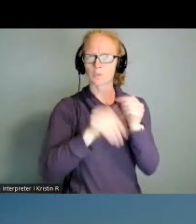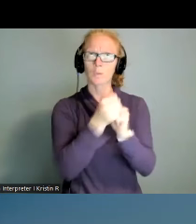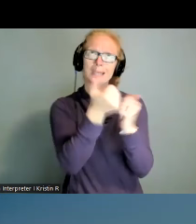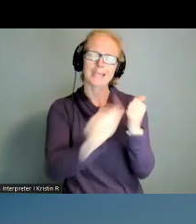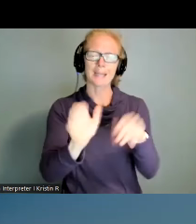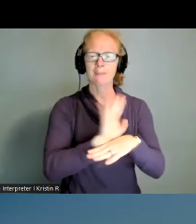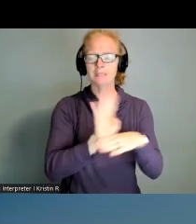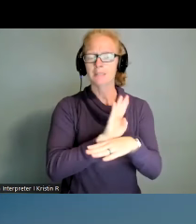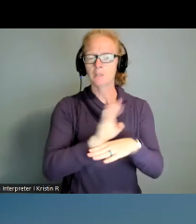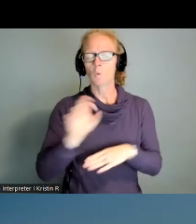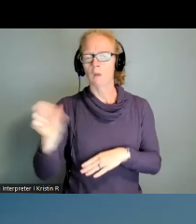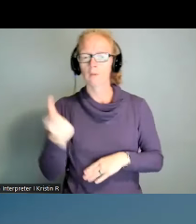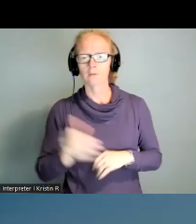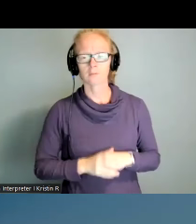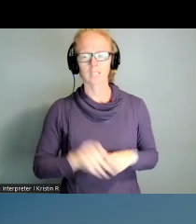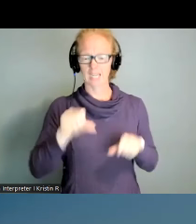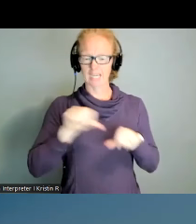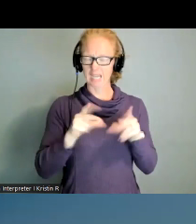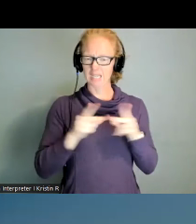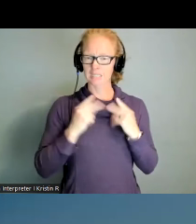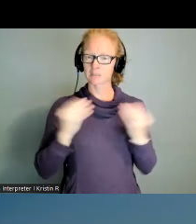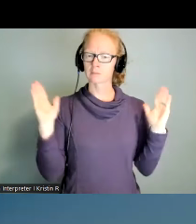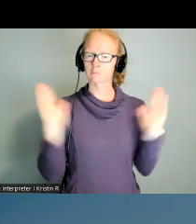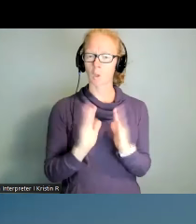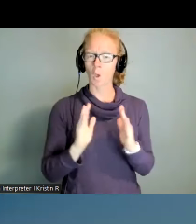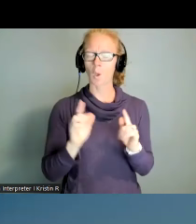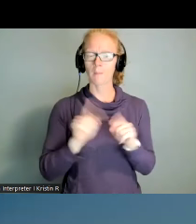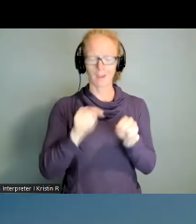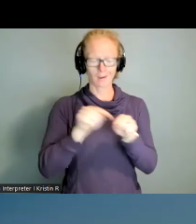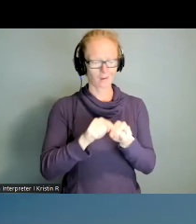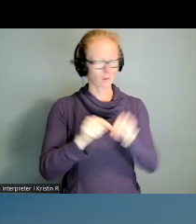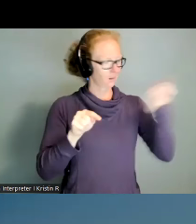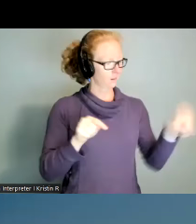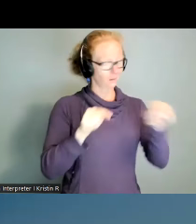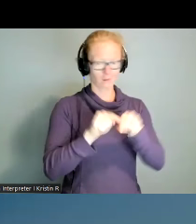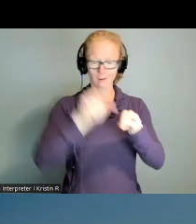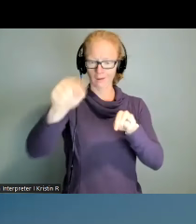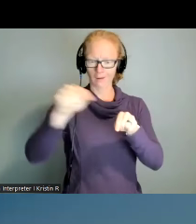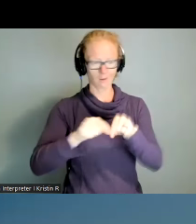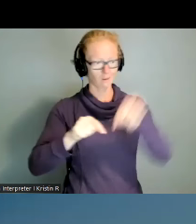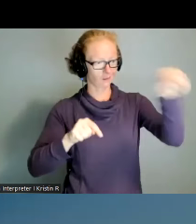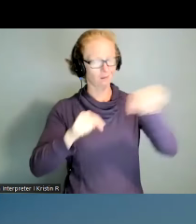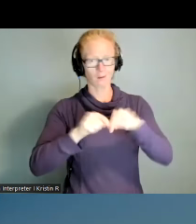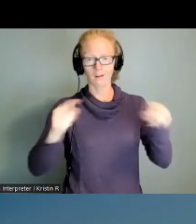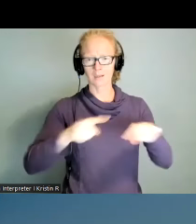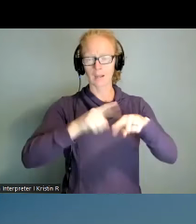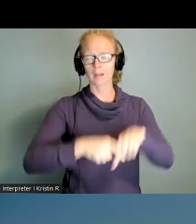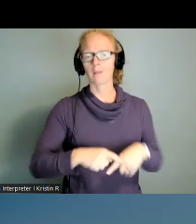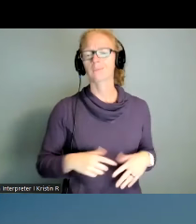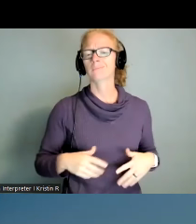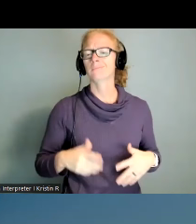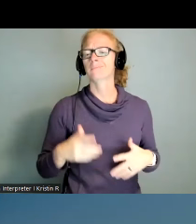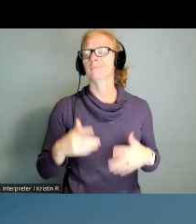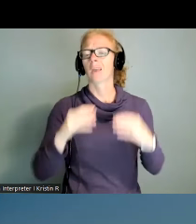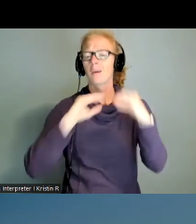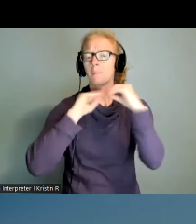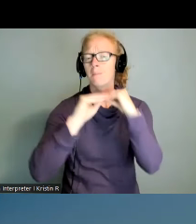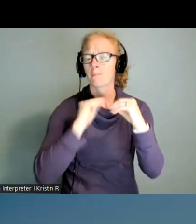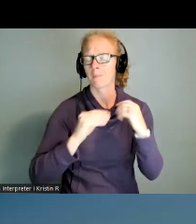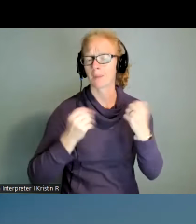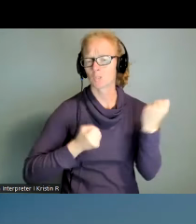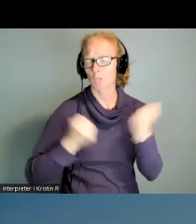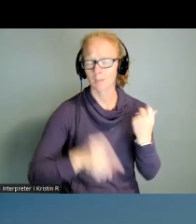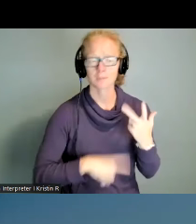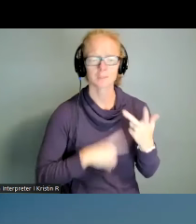stations do tend to be small, but they also tend to be adjacent to other auto uses that depend on them, such as body shops and car washes,